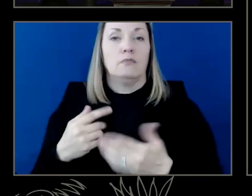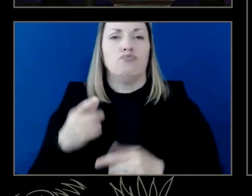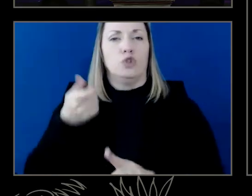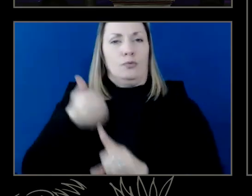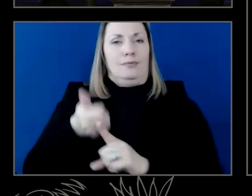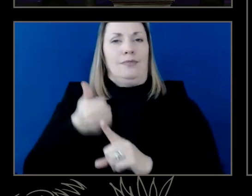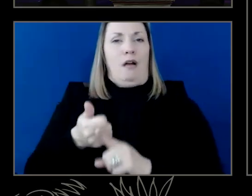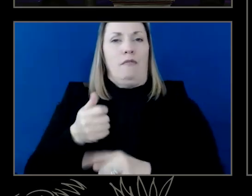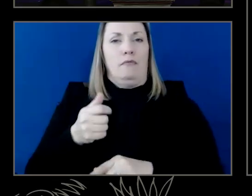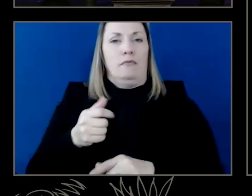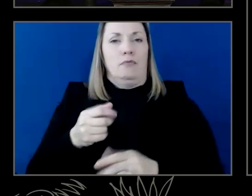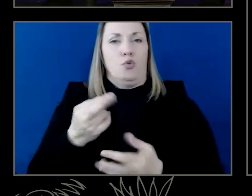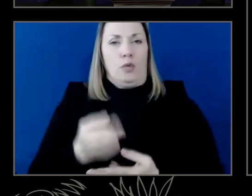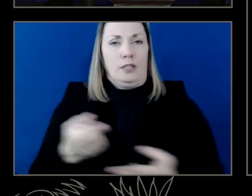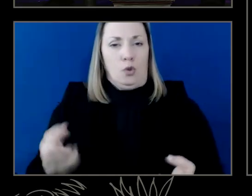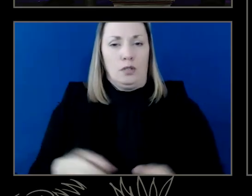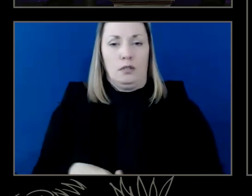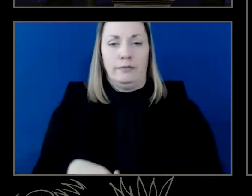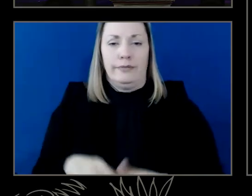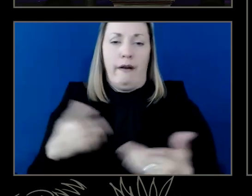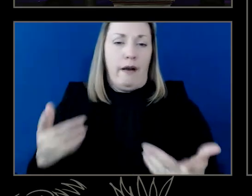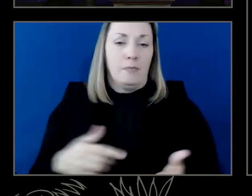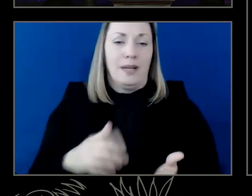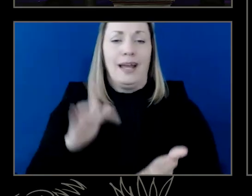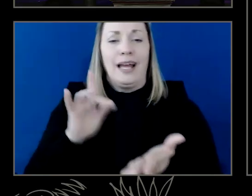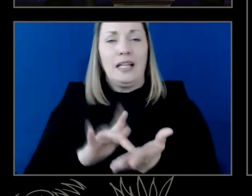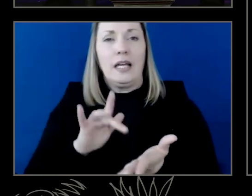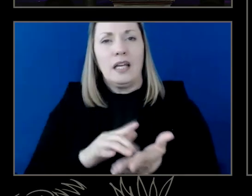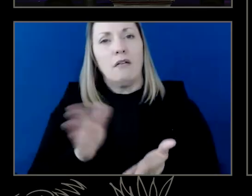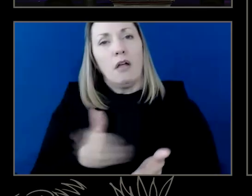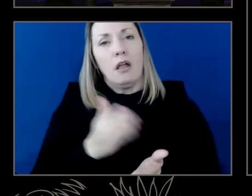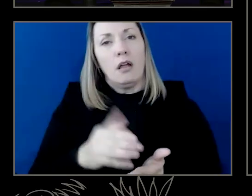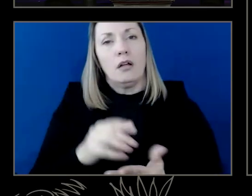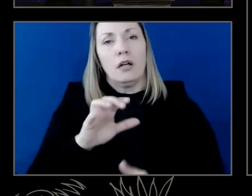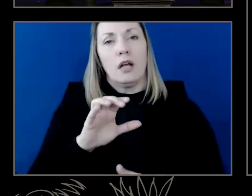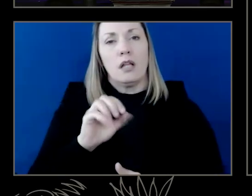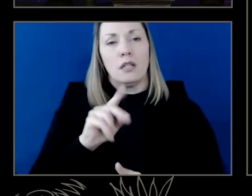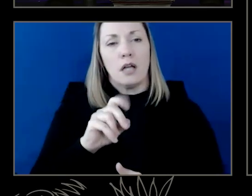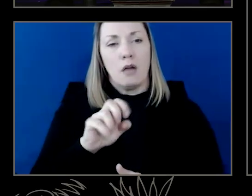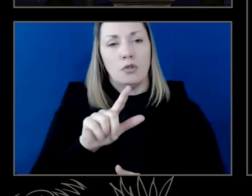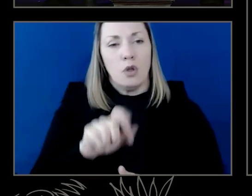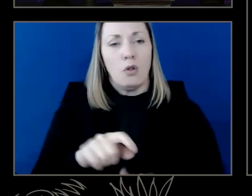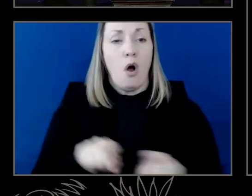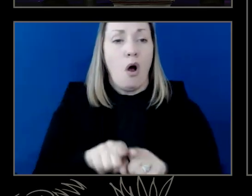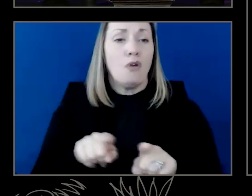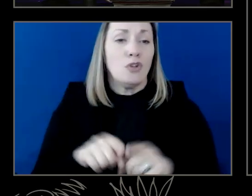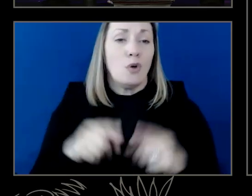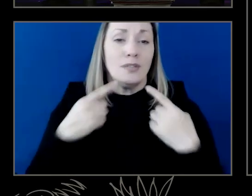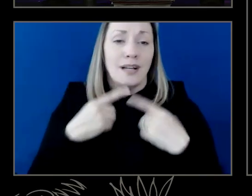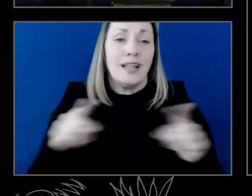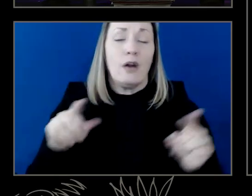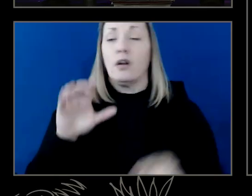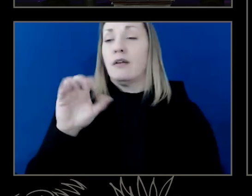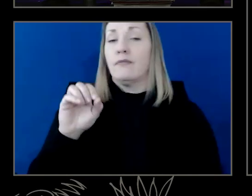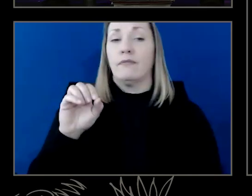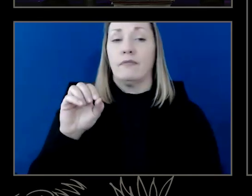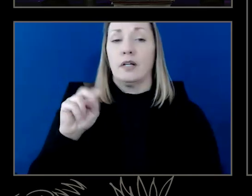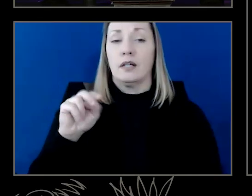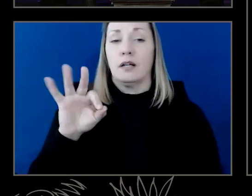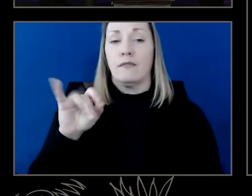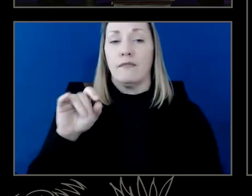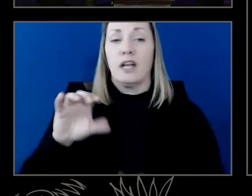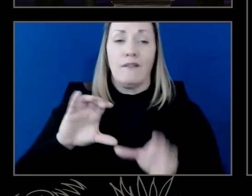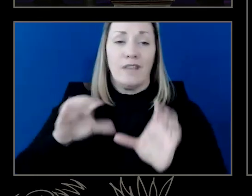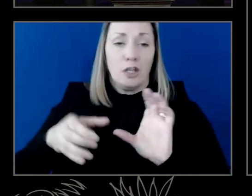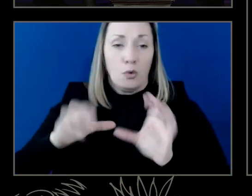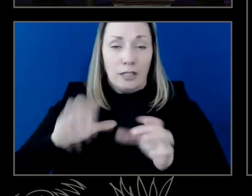clicking around in the console. Also, it uses declarative configuration, which means you define the desired state and